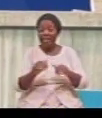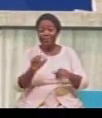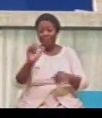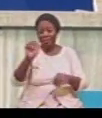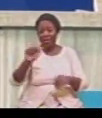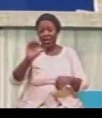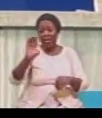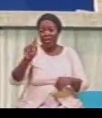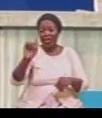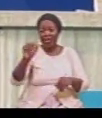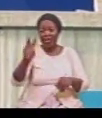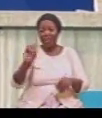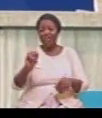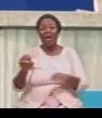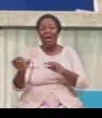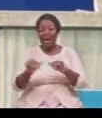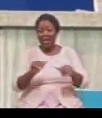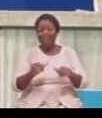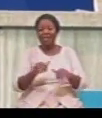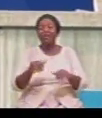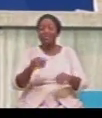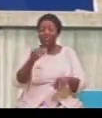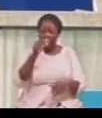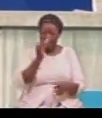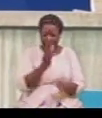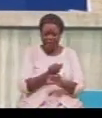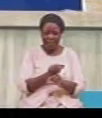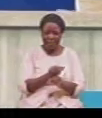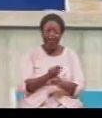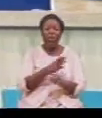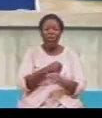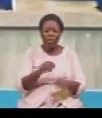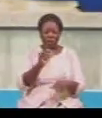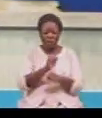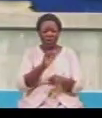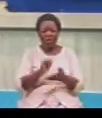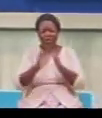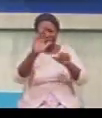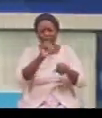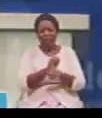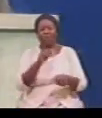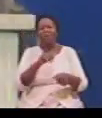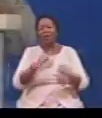will act out the miracle. Father,